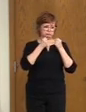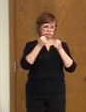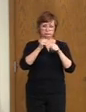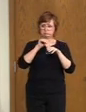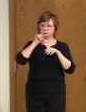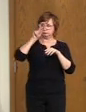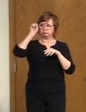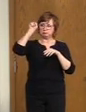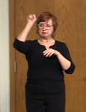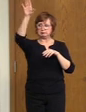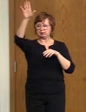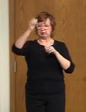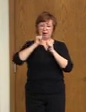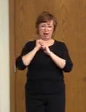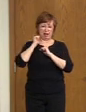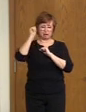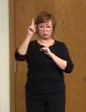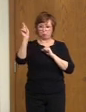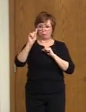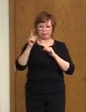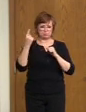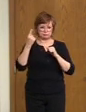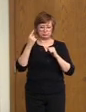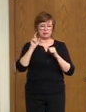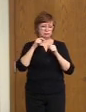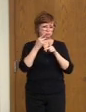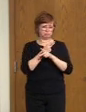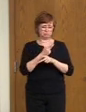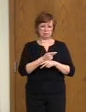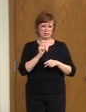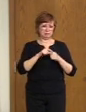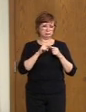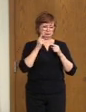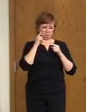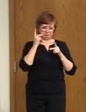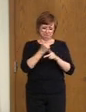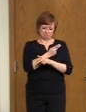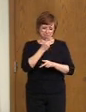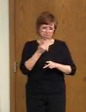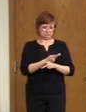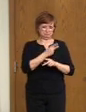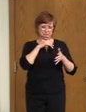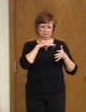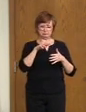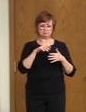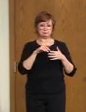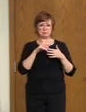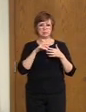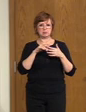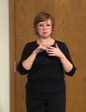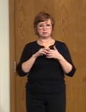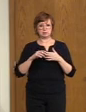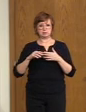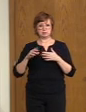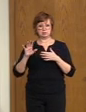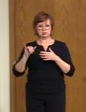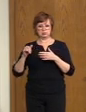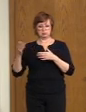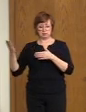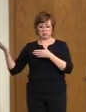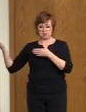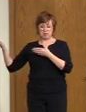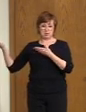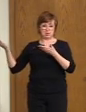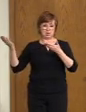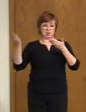at this point in time, and things might change, but at this point in time, we cannot move the vaccine once it's been delivered to a specific